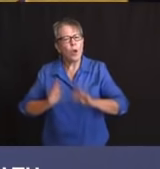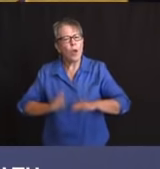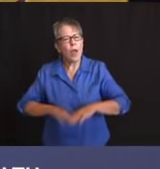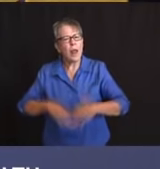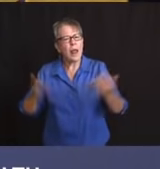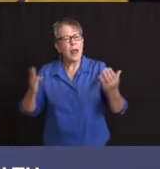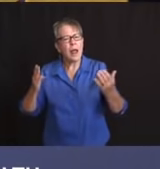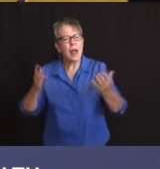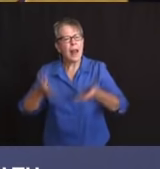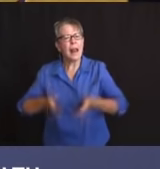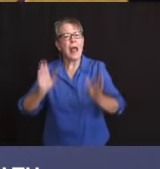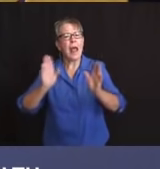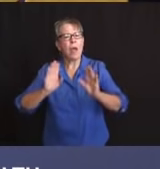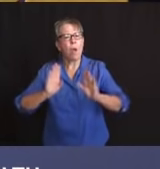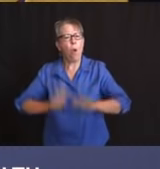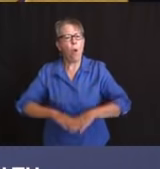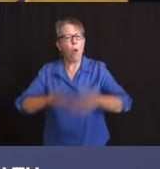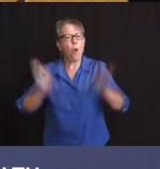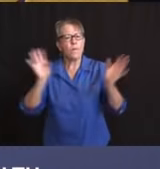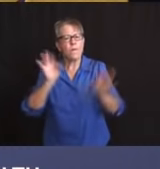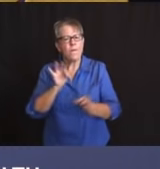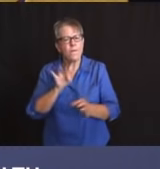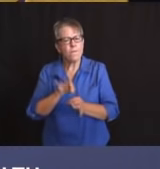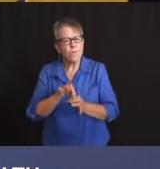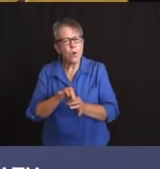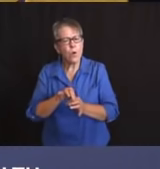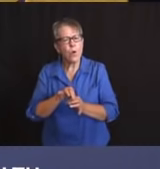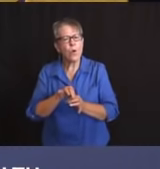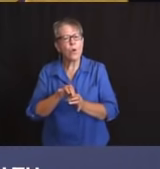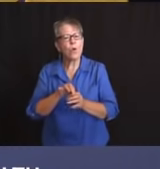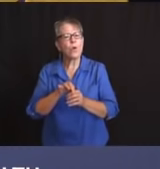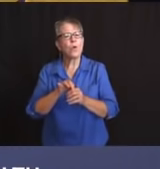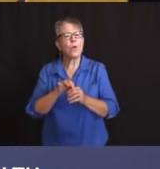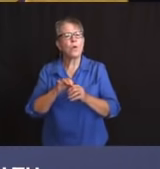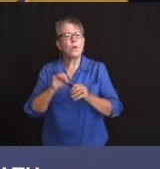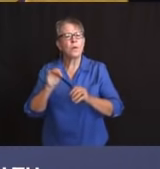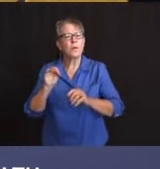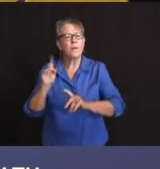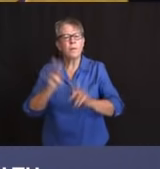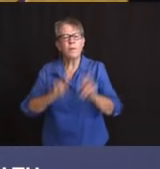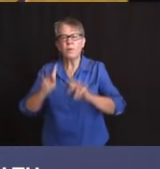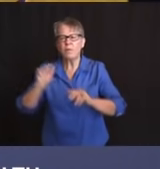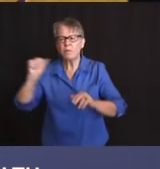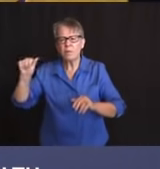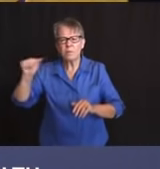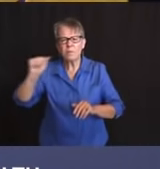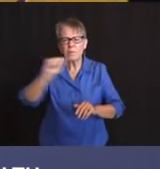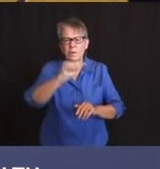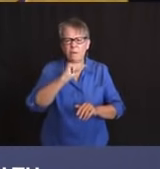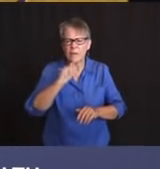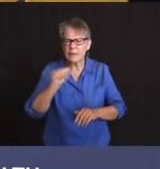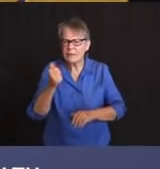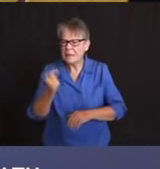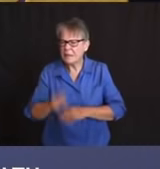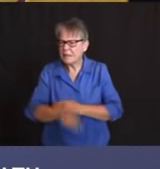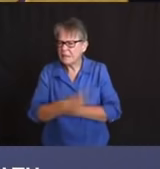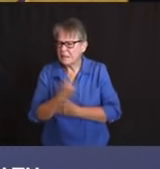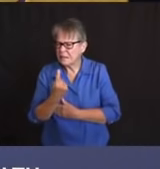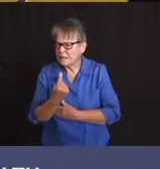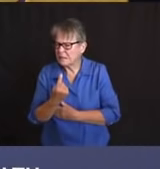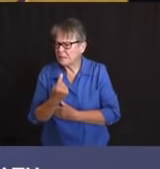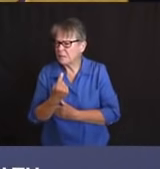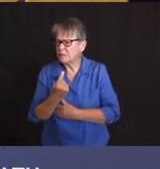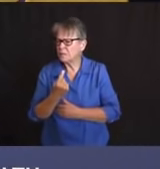days ahead of an election. I'm wondering, when you were running for governor, did you receive any early tallies in the primary or